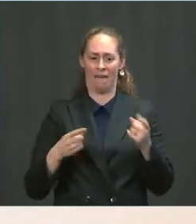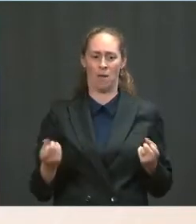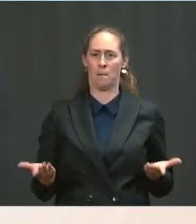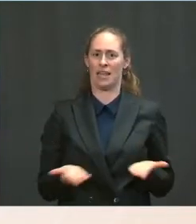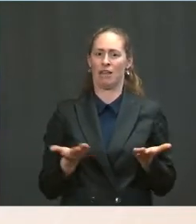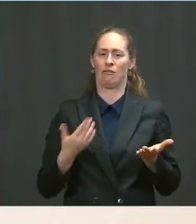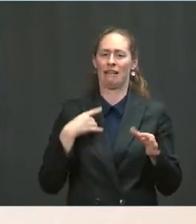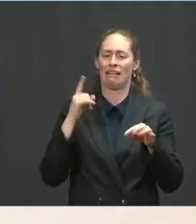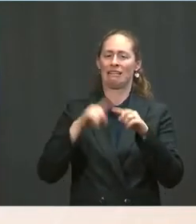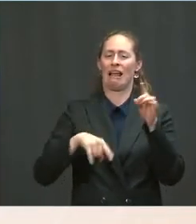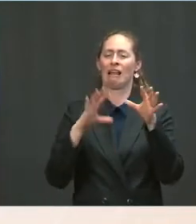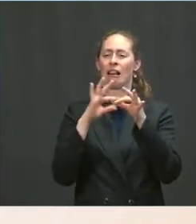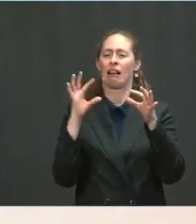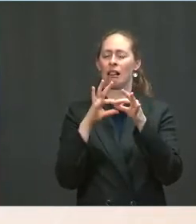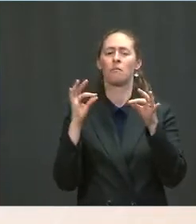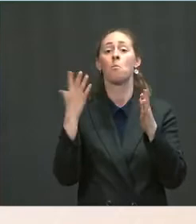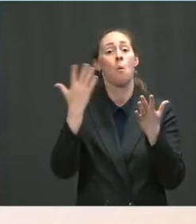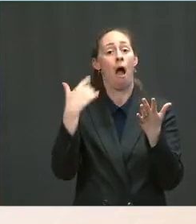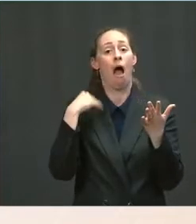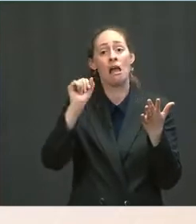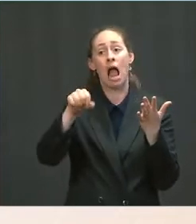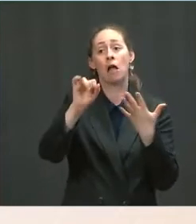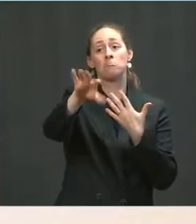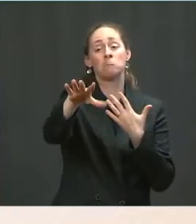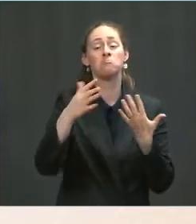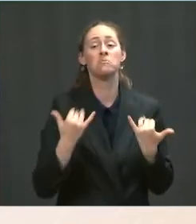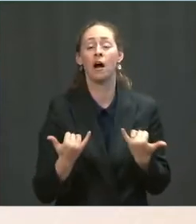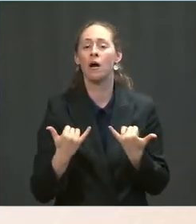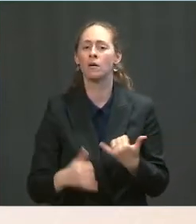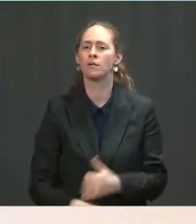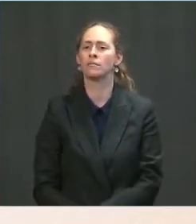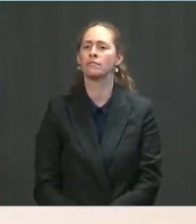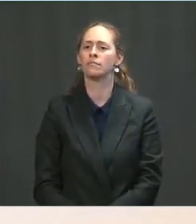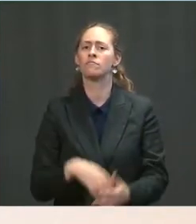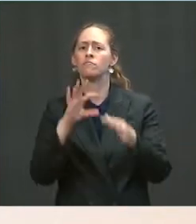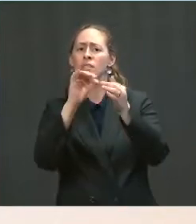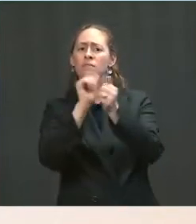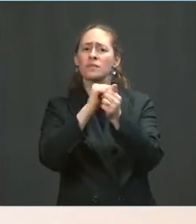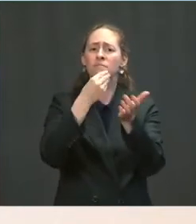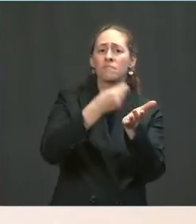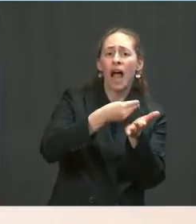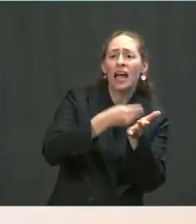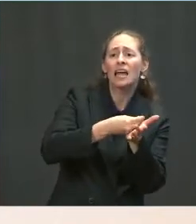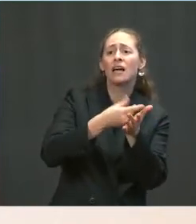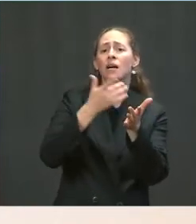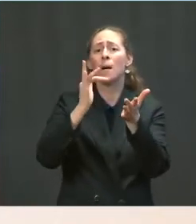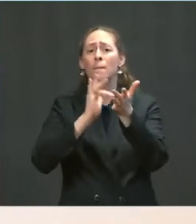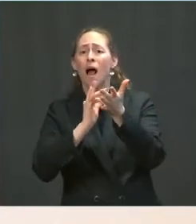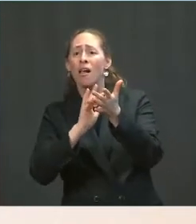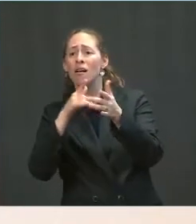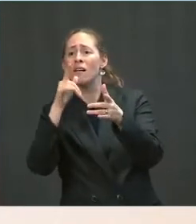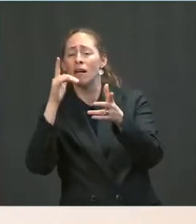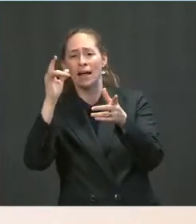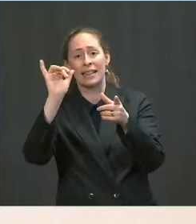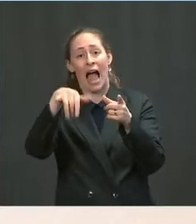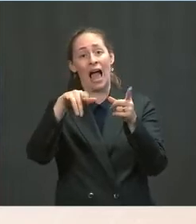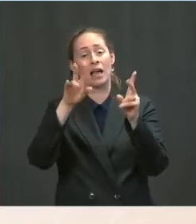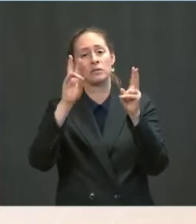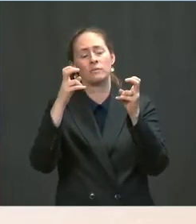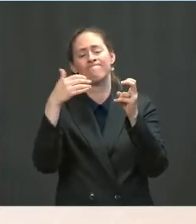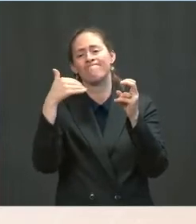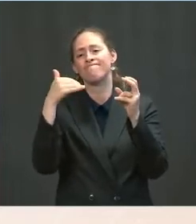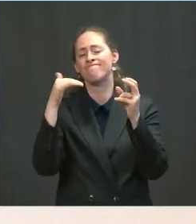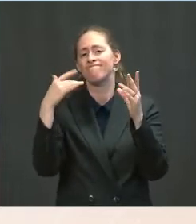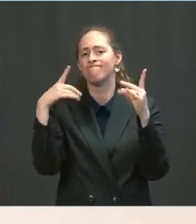will say that on the remittances, this is a complex issue that requires coordination with